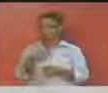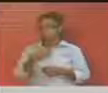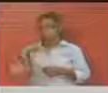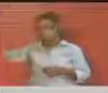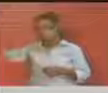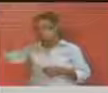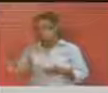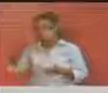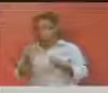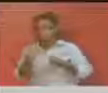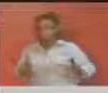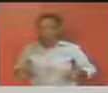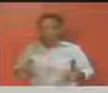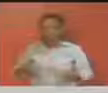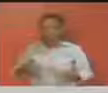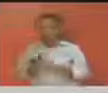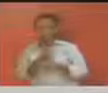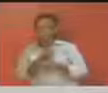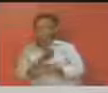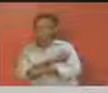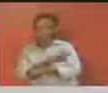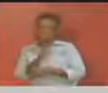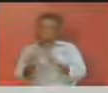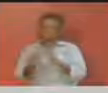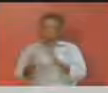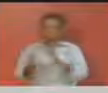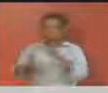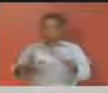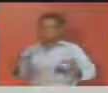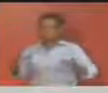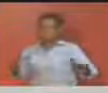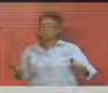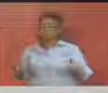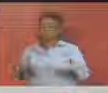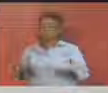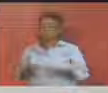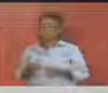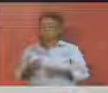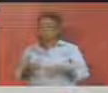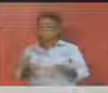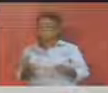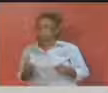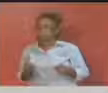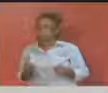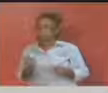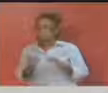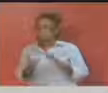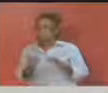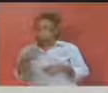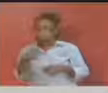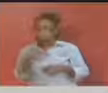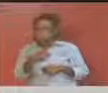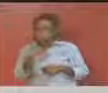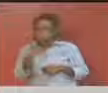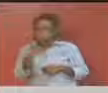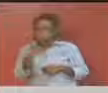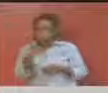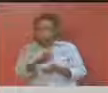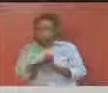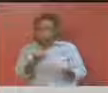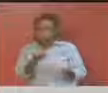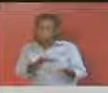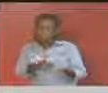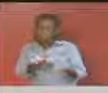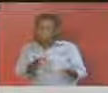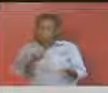But what happens if you have an unfortunate adverse event because the Minister